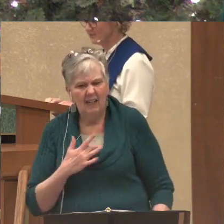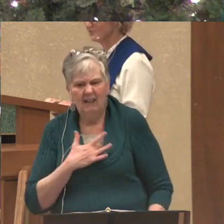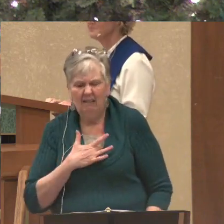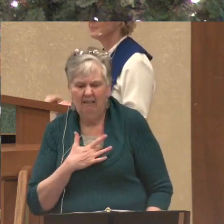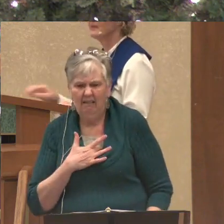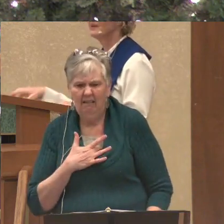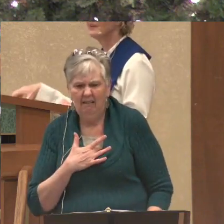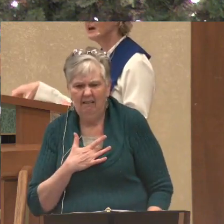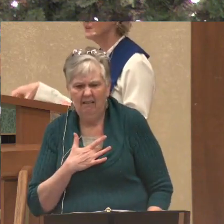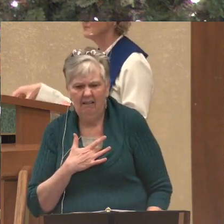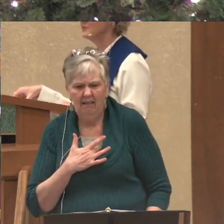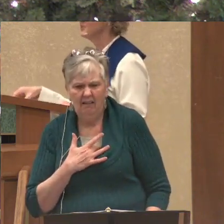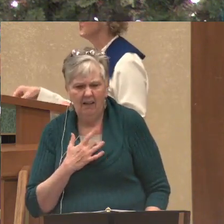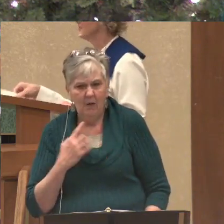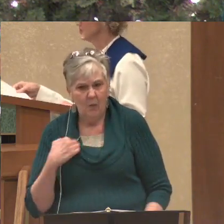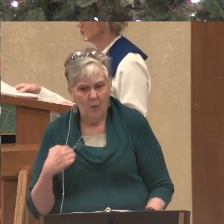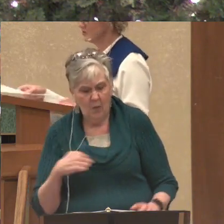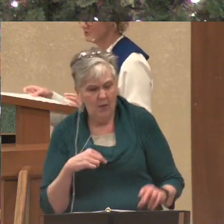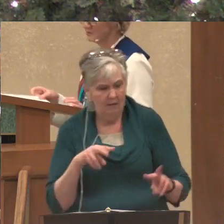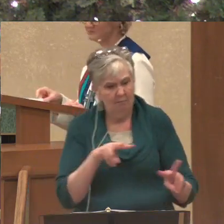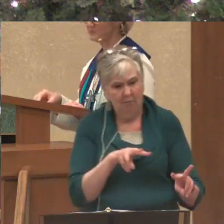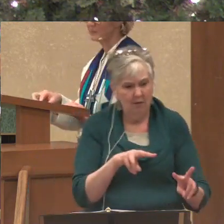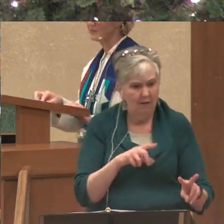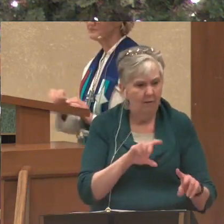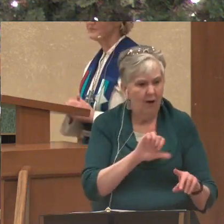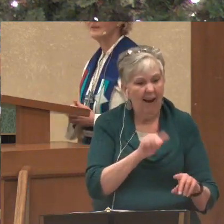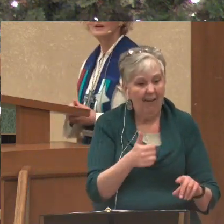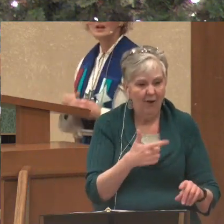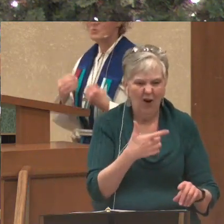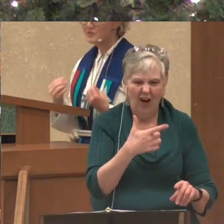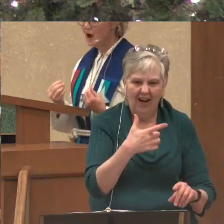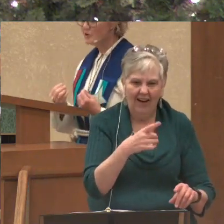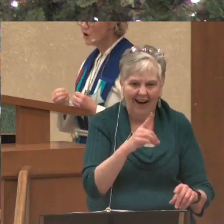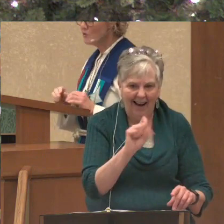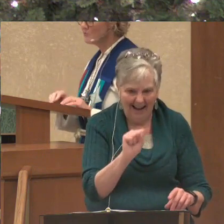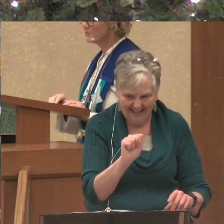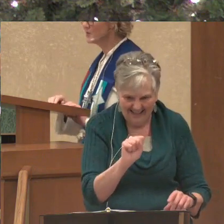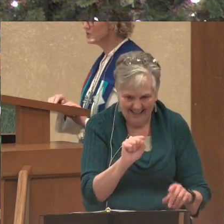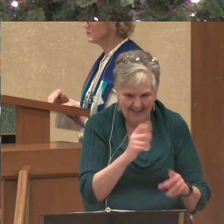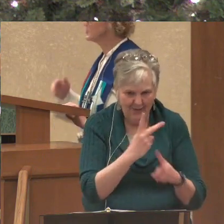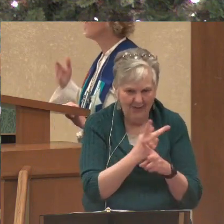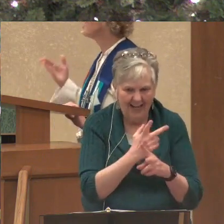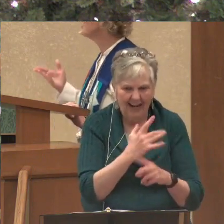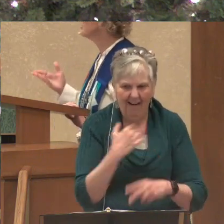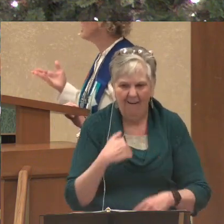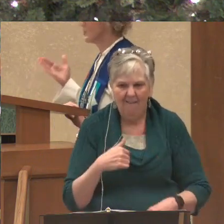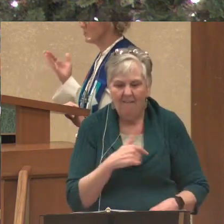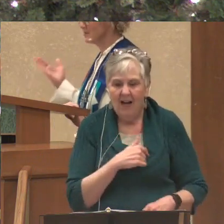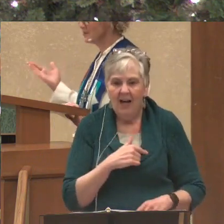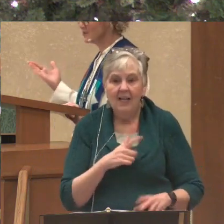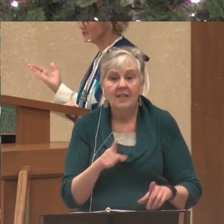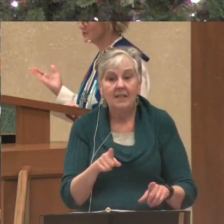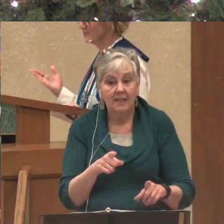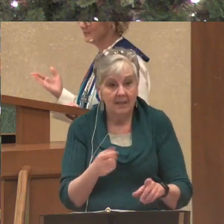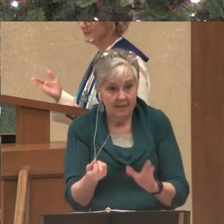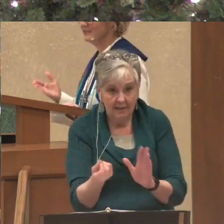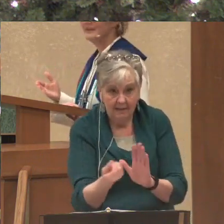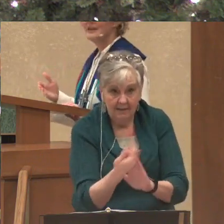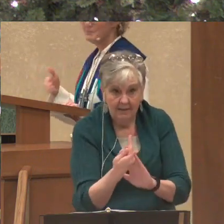of us, and I'm guilty of this too. Without hope, we reach for the approval of our